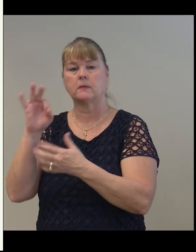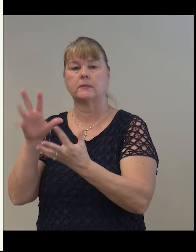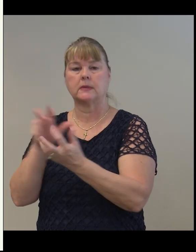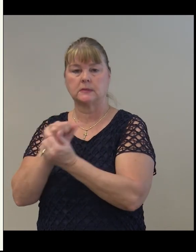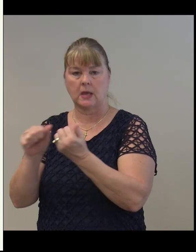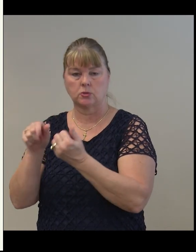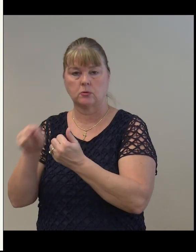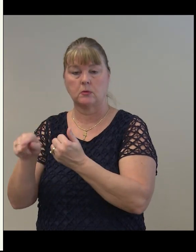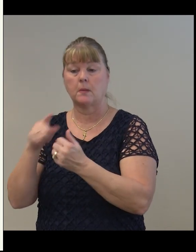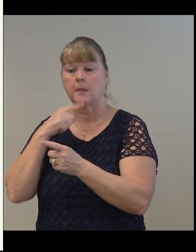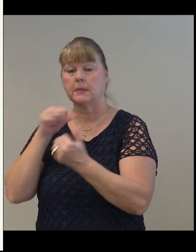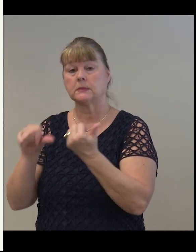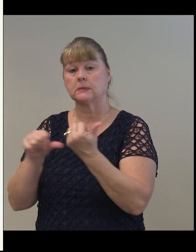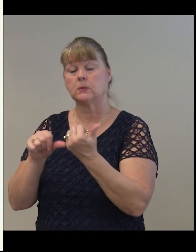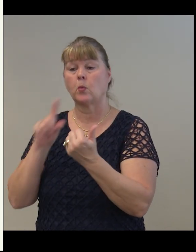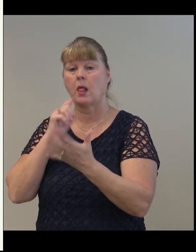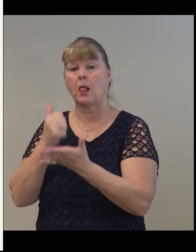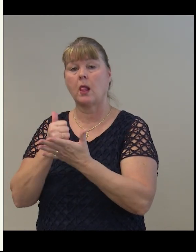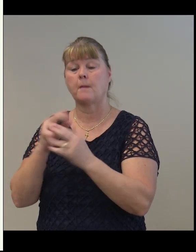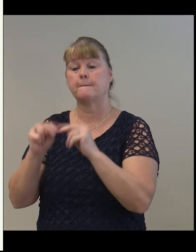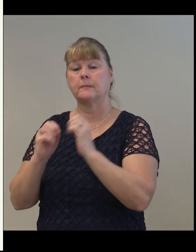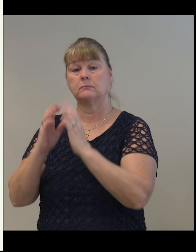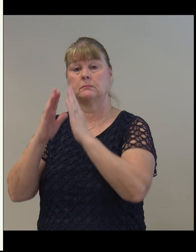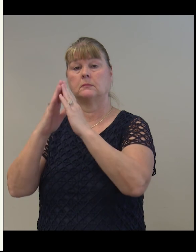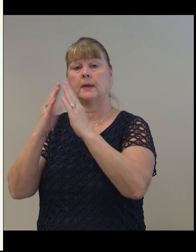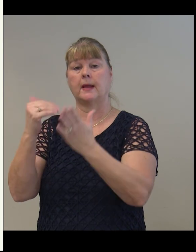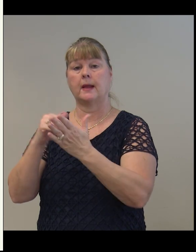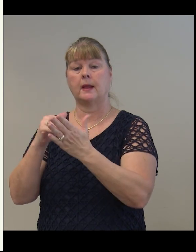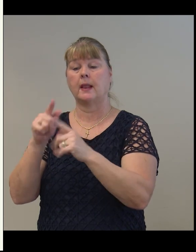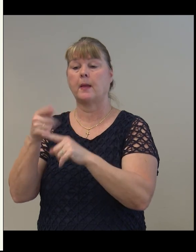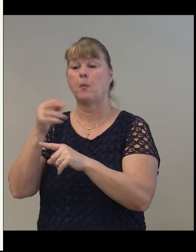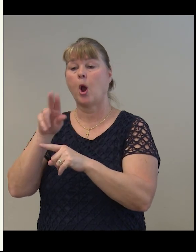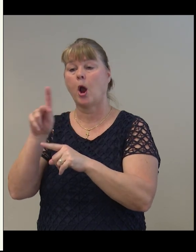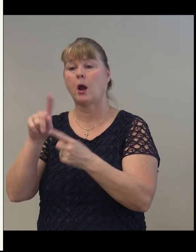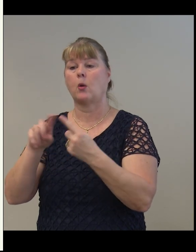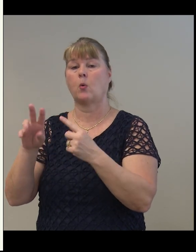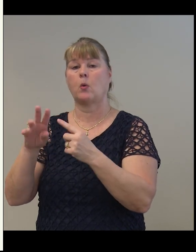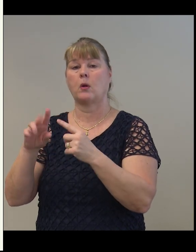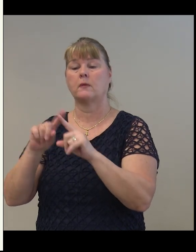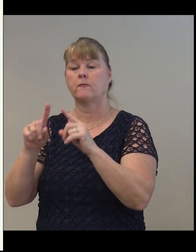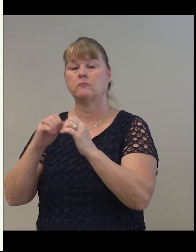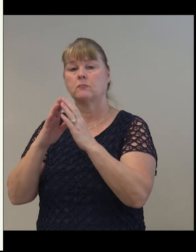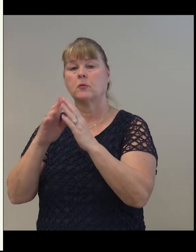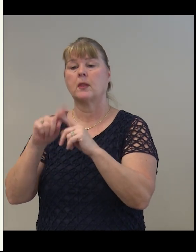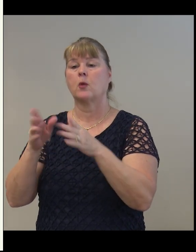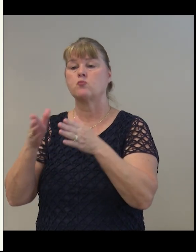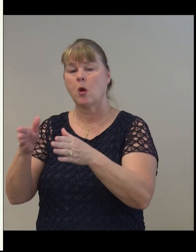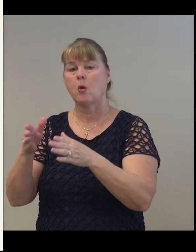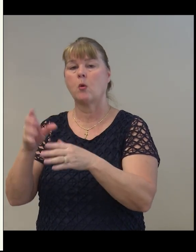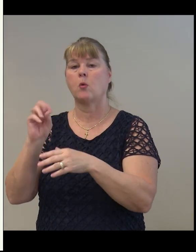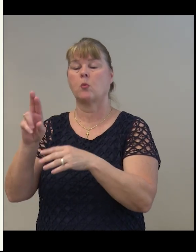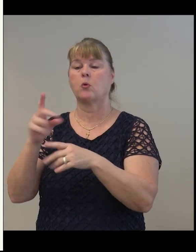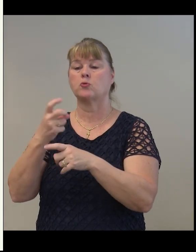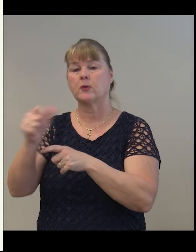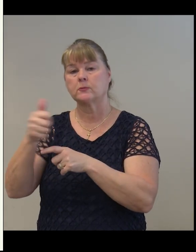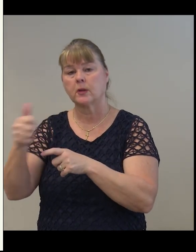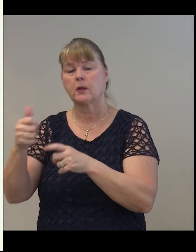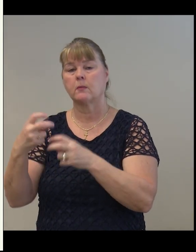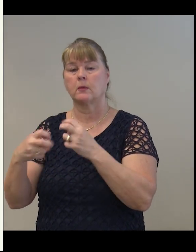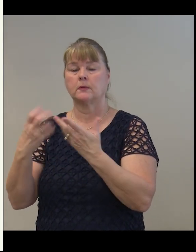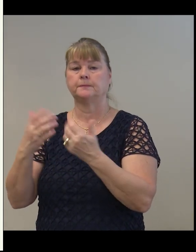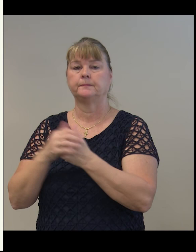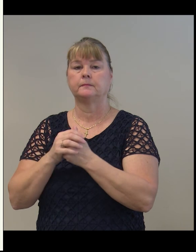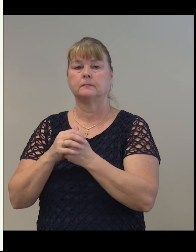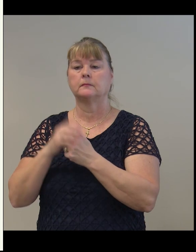of a disaster. So public assistance will help rebuild things as parks or infrastructure such as our roadways or